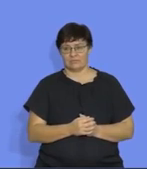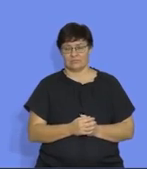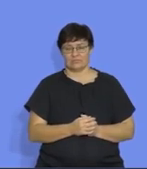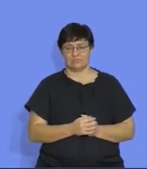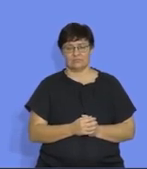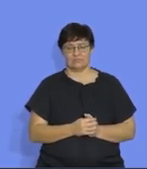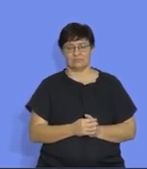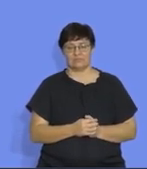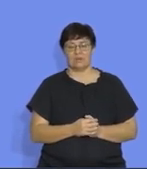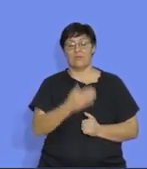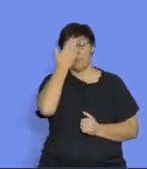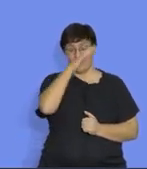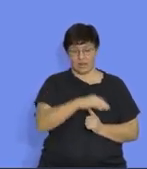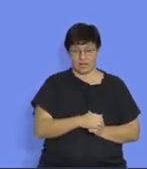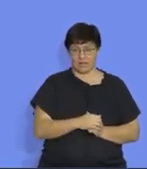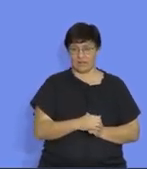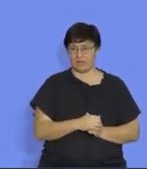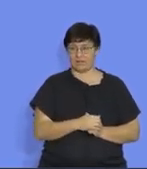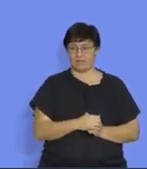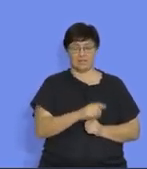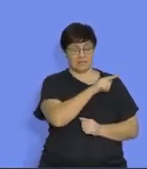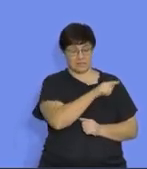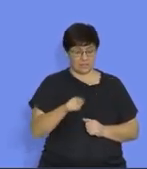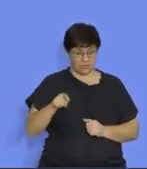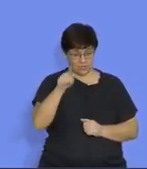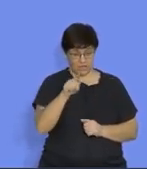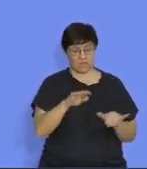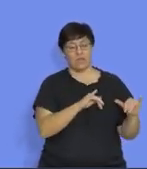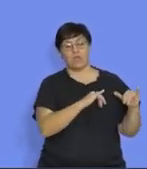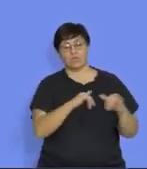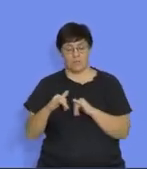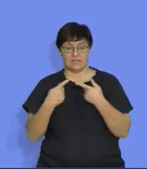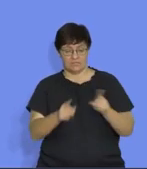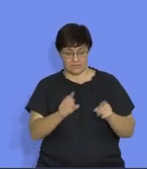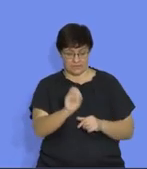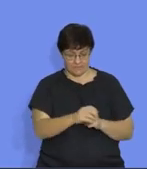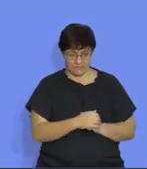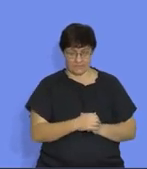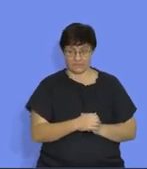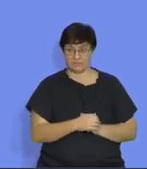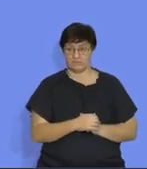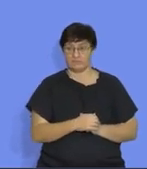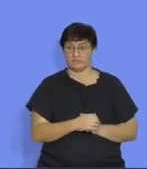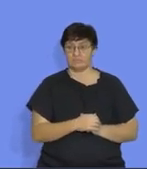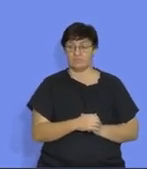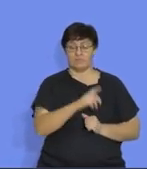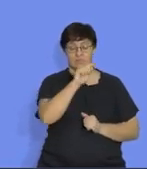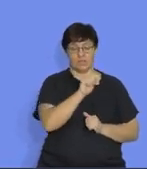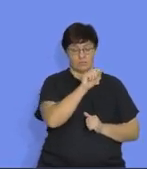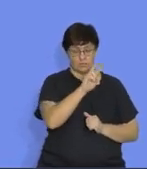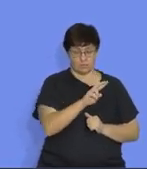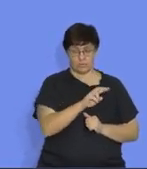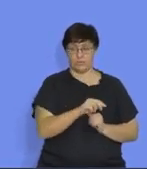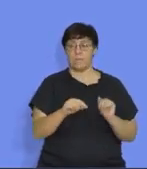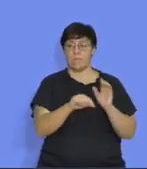So, we know that these 3 will have a common difference. So we know that term